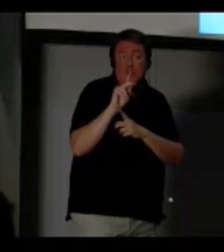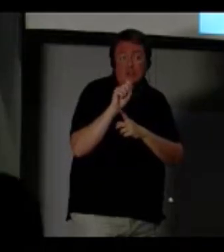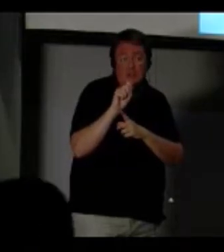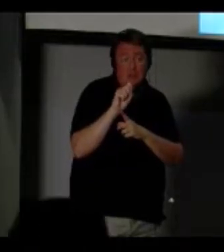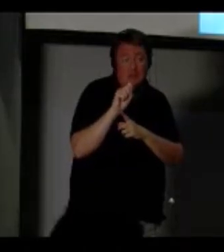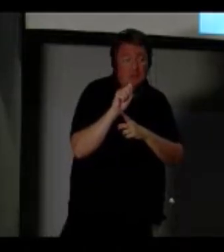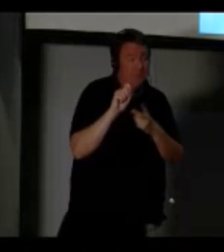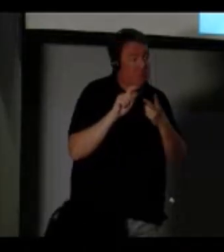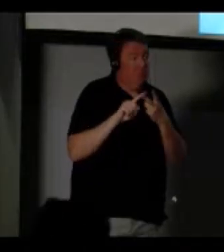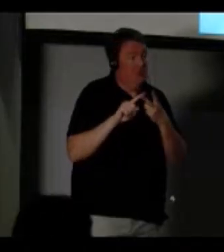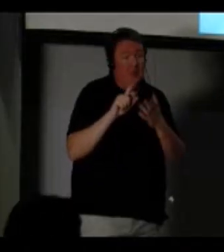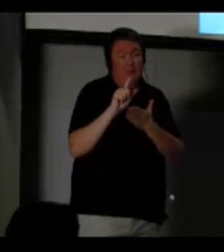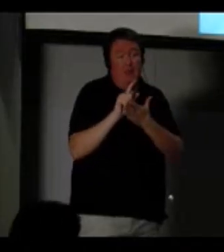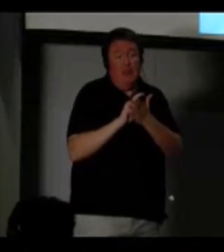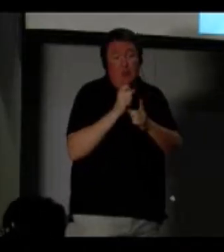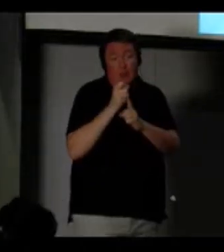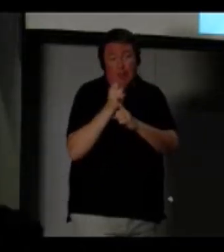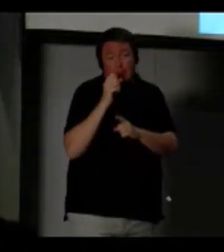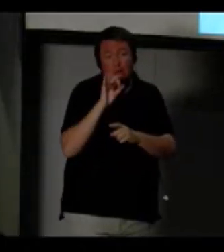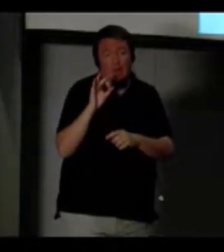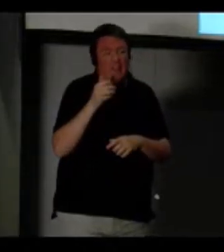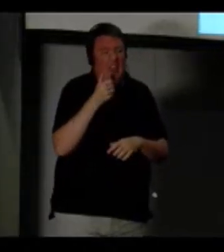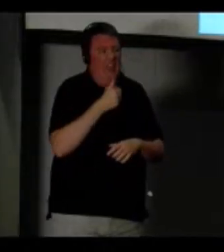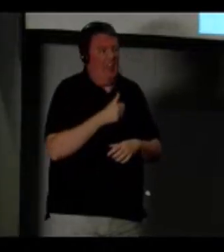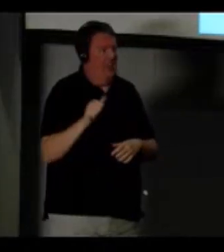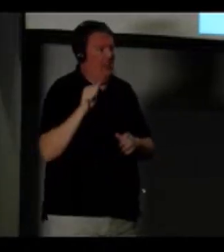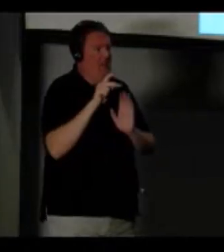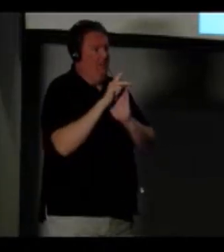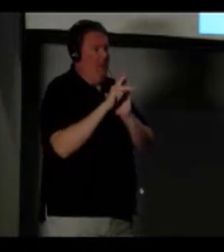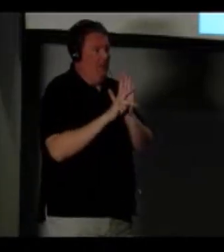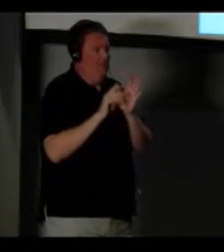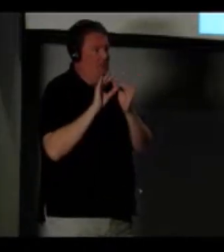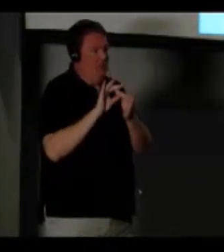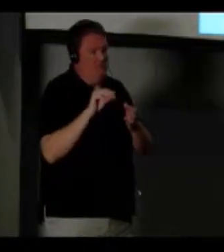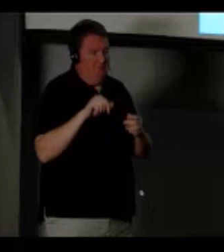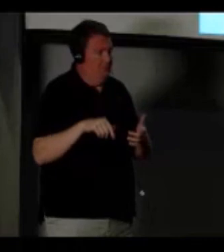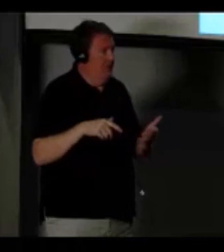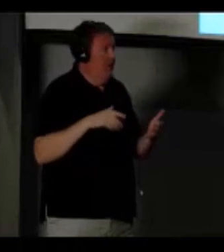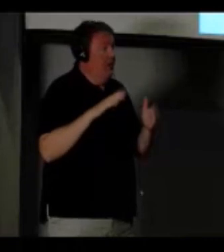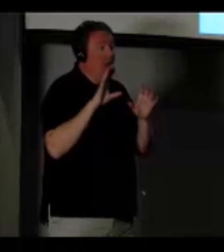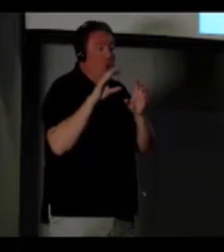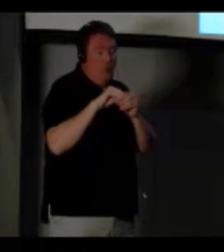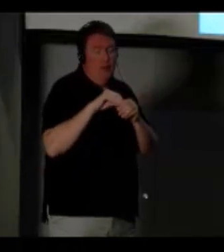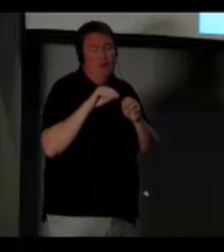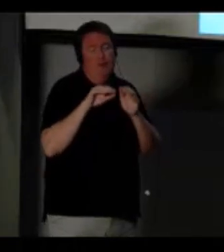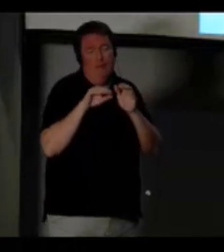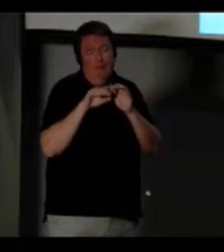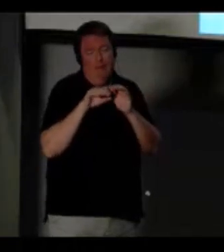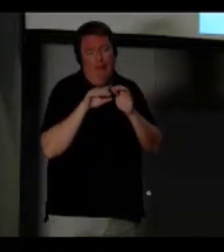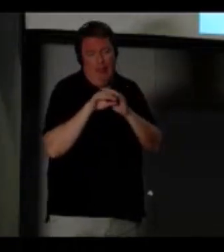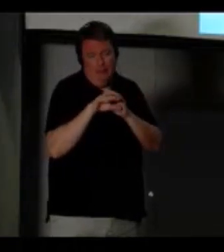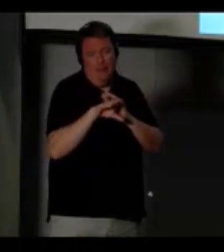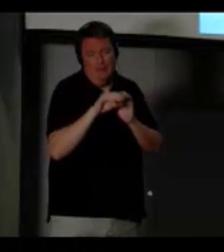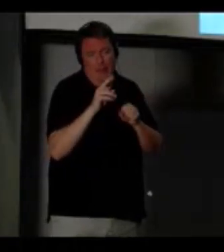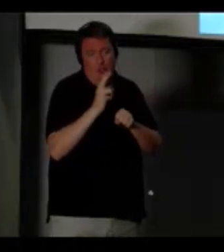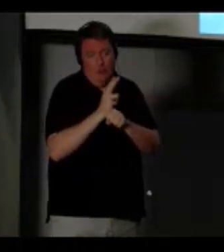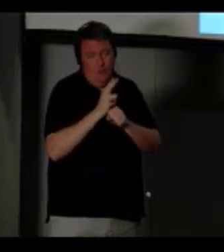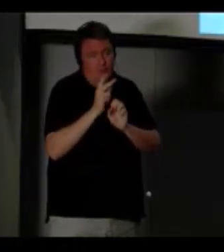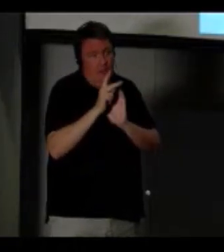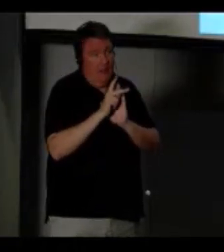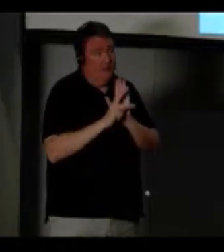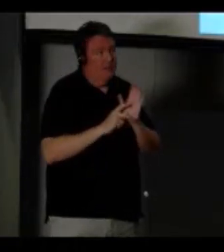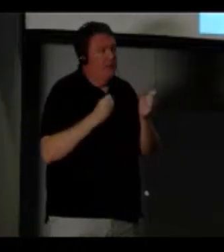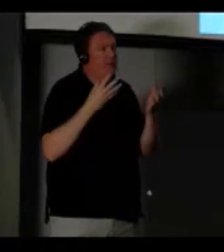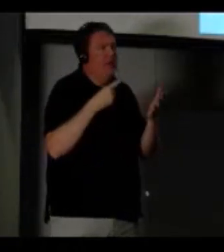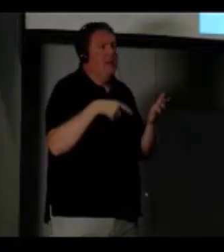of digitization activities and associated policies, including access and use policies. And so while many of you